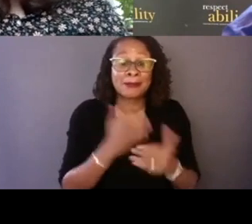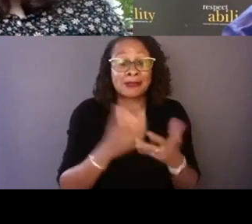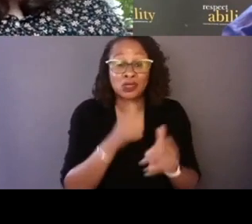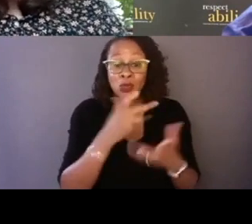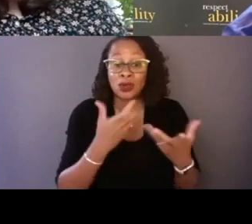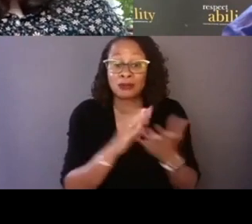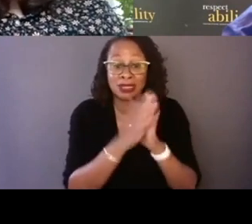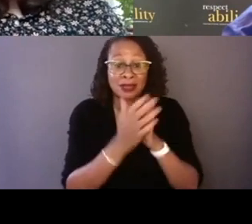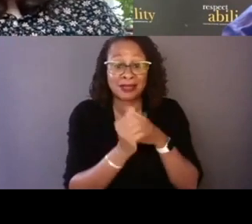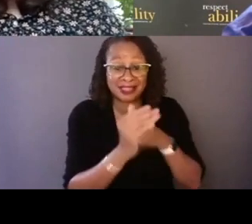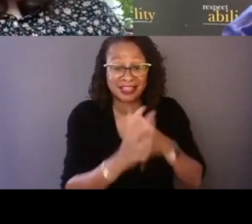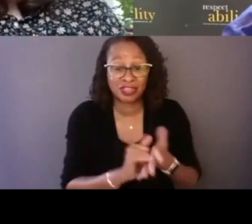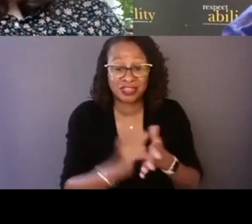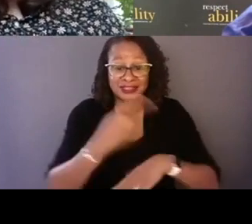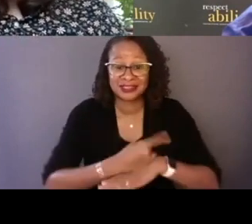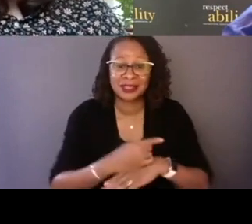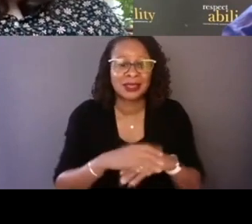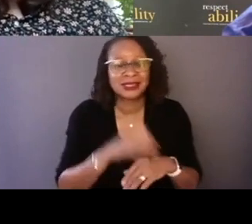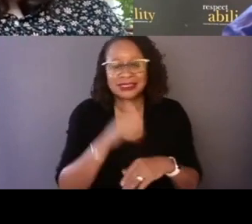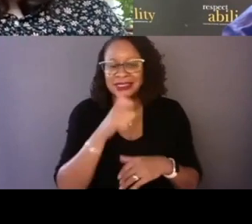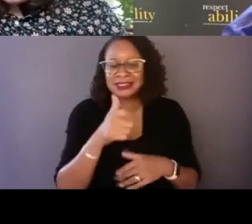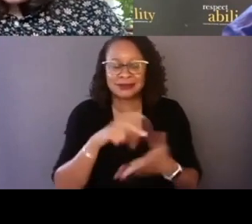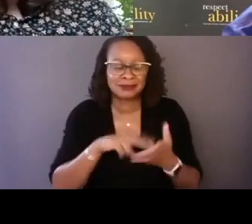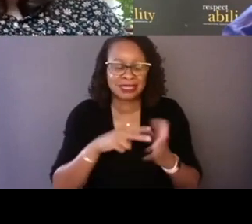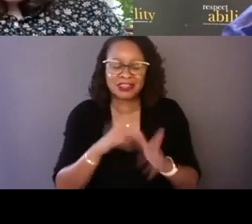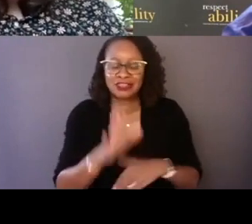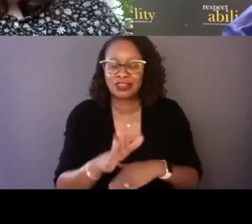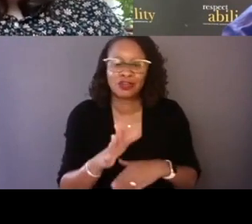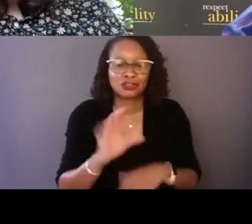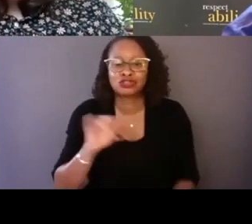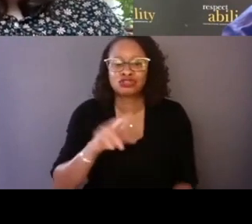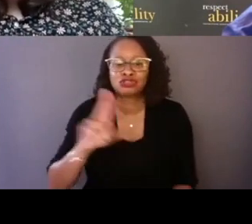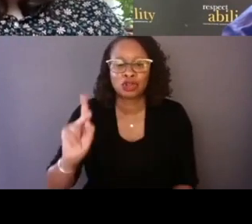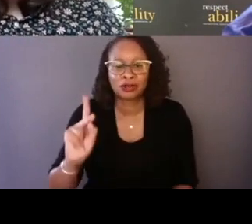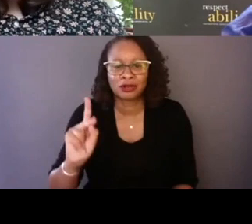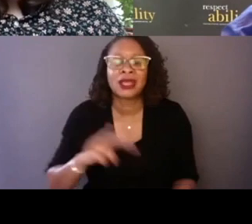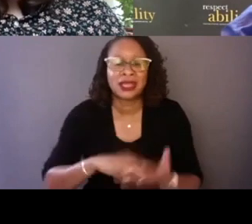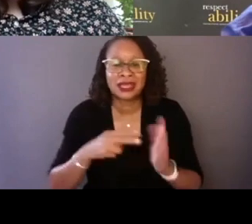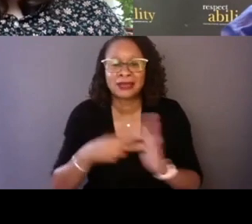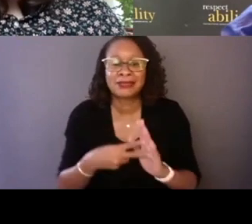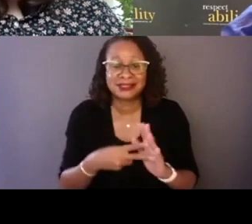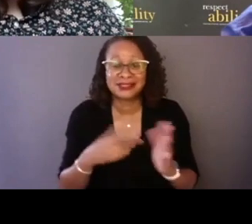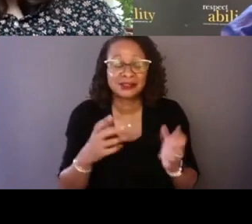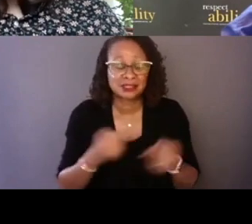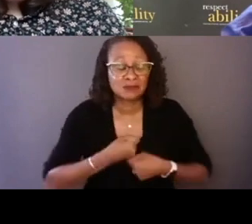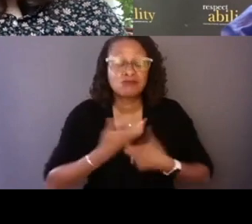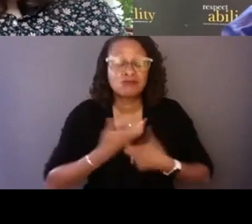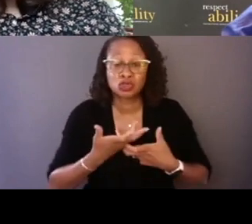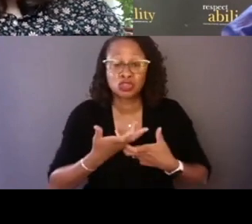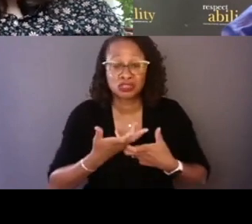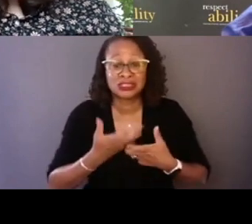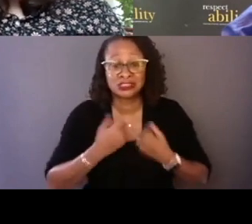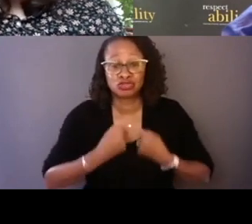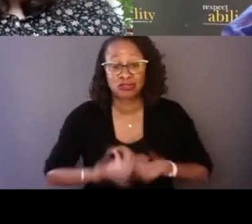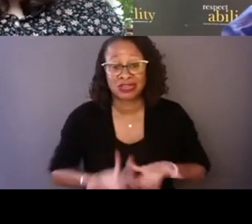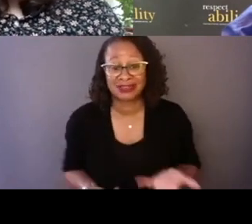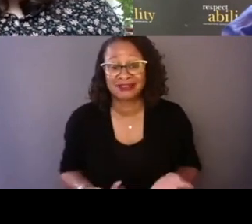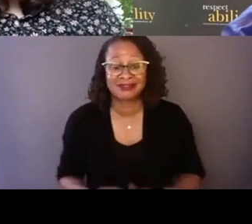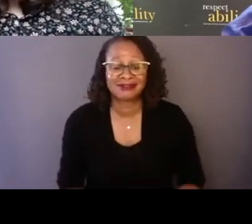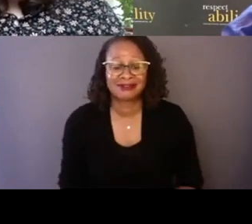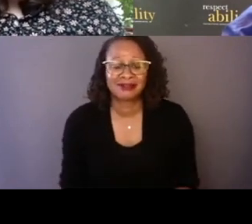that day. It doesn't mean they're jerks. It just means that it's emotionally draining after a while.